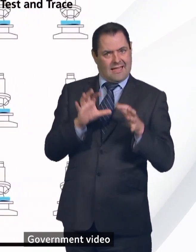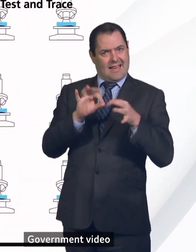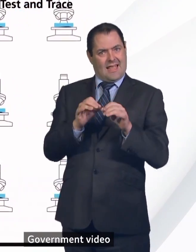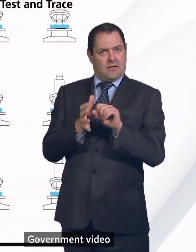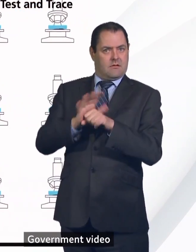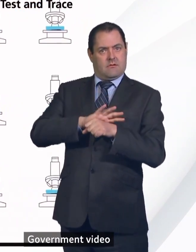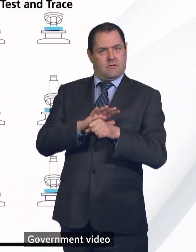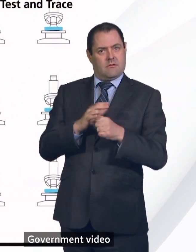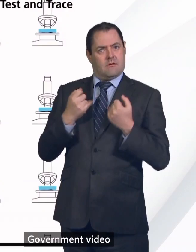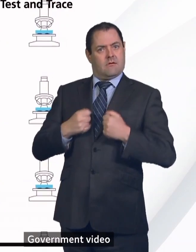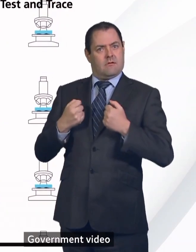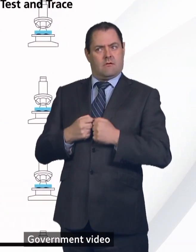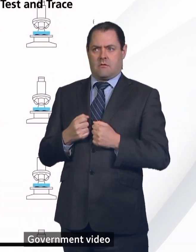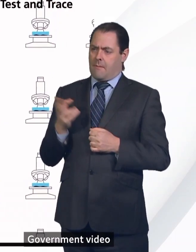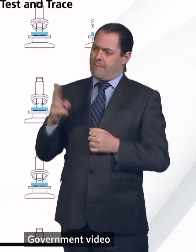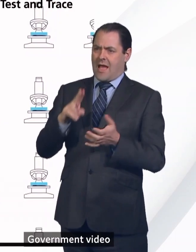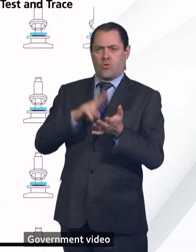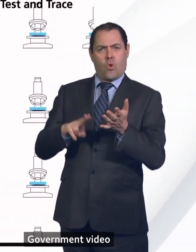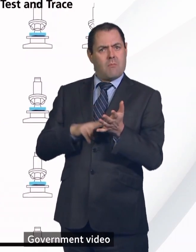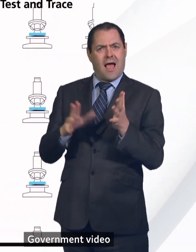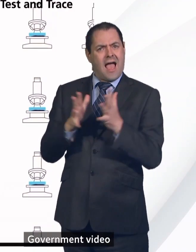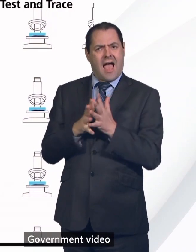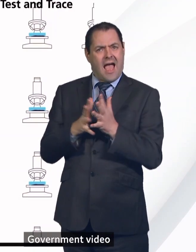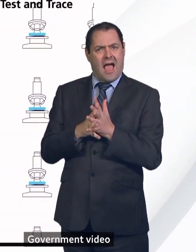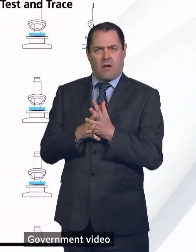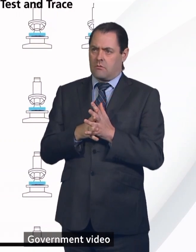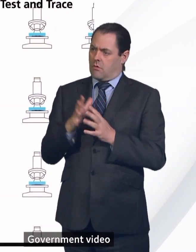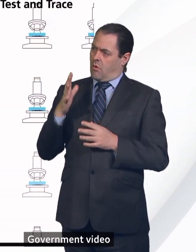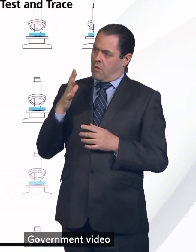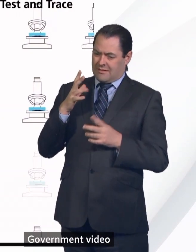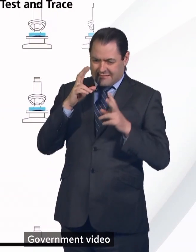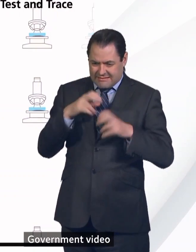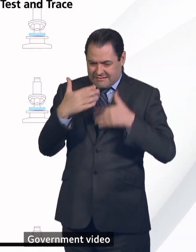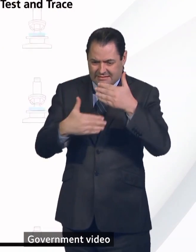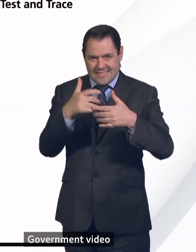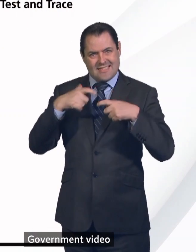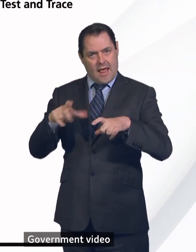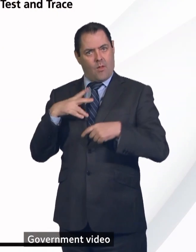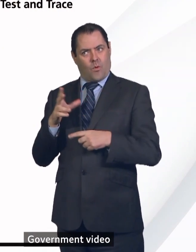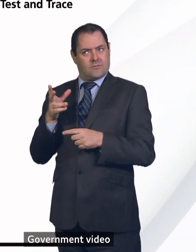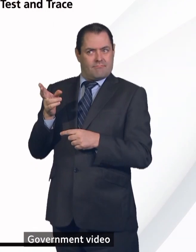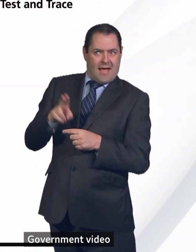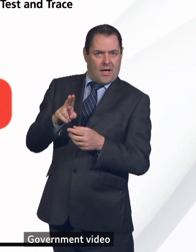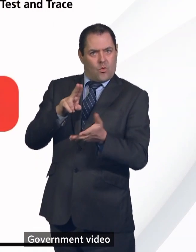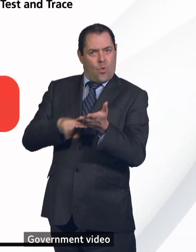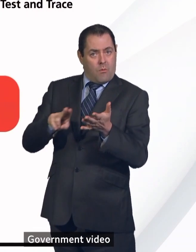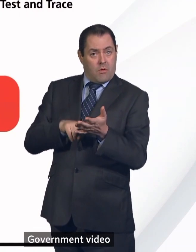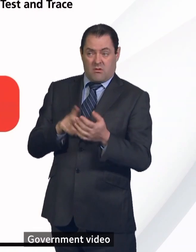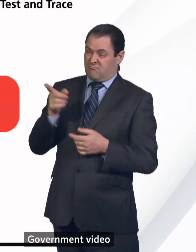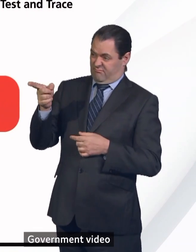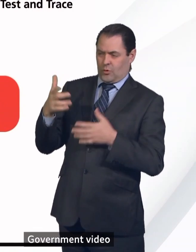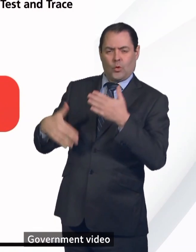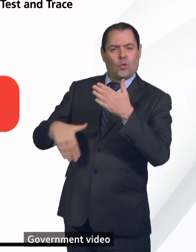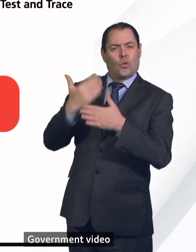do we return to normal life for as many people as possible while the search goes on? The answer is the